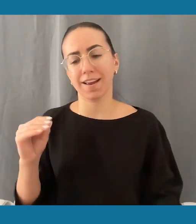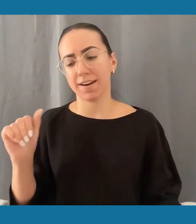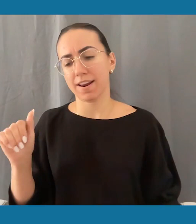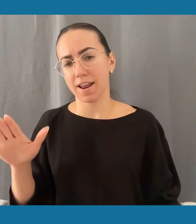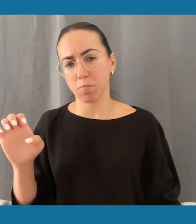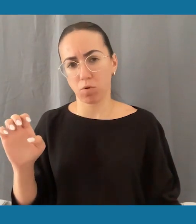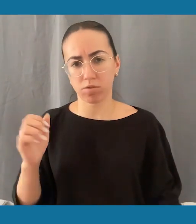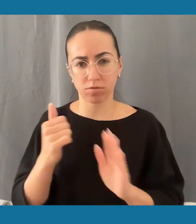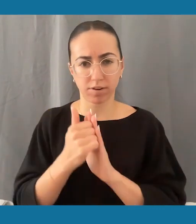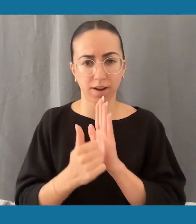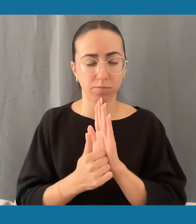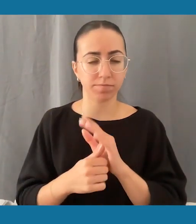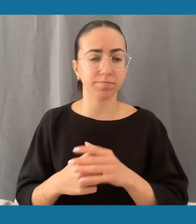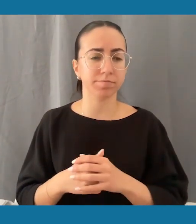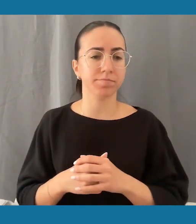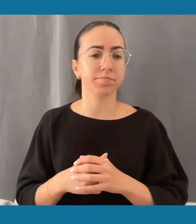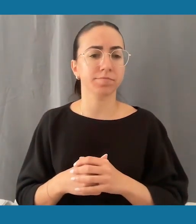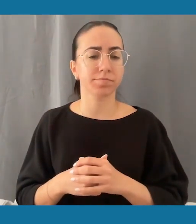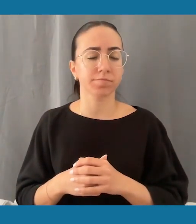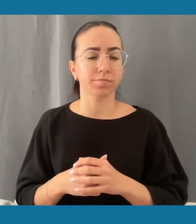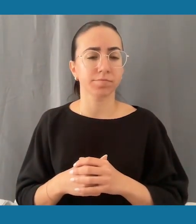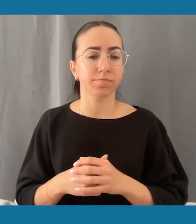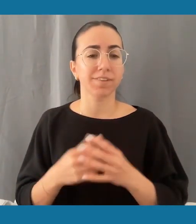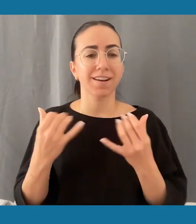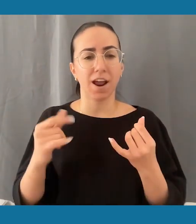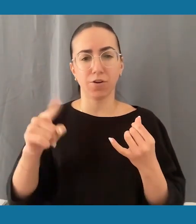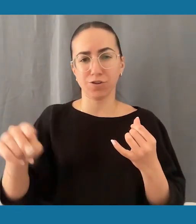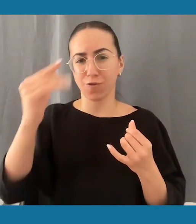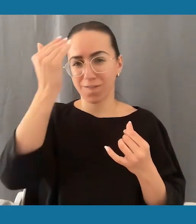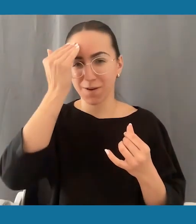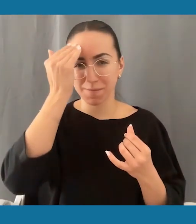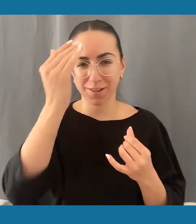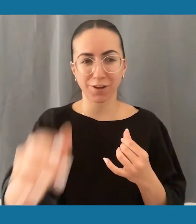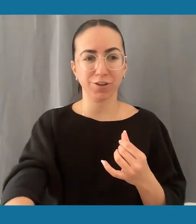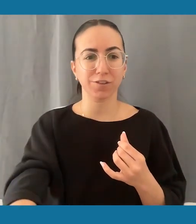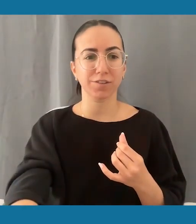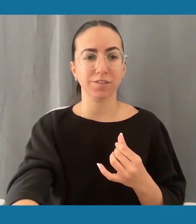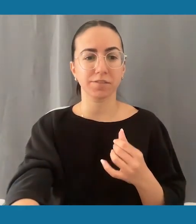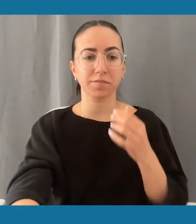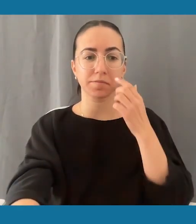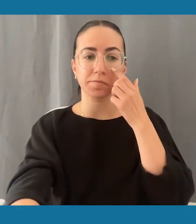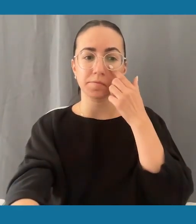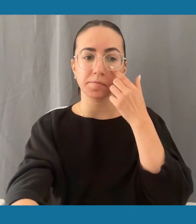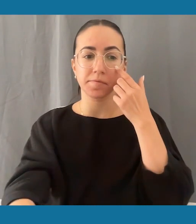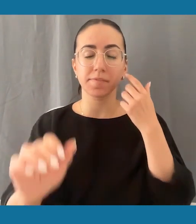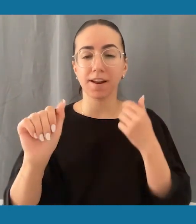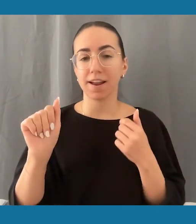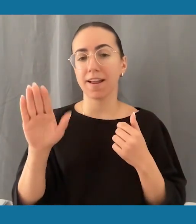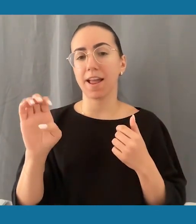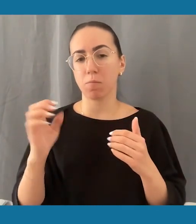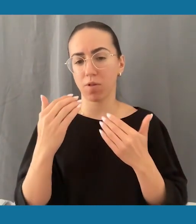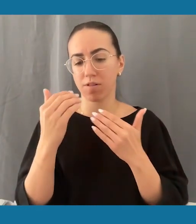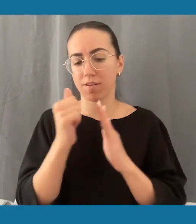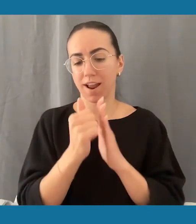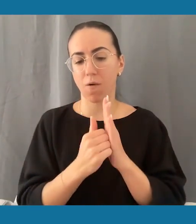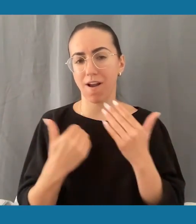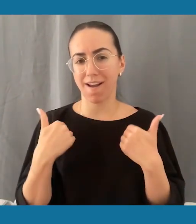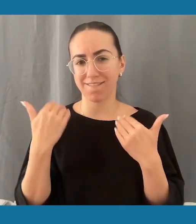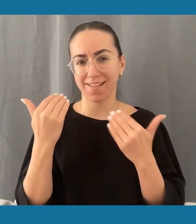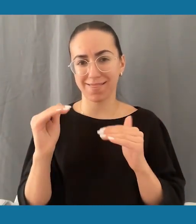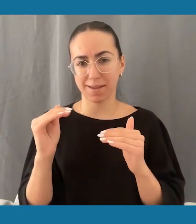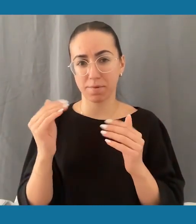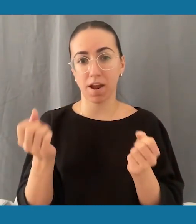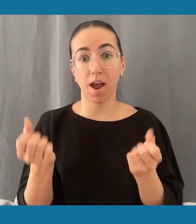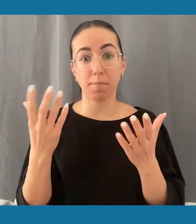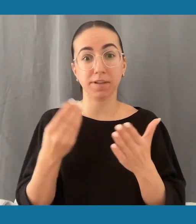are familiar with the notion that ABLE accounts have a limit on how much money can be placed into the trust, whether it be an annual limit